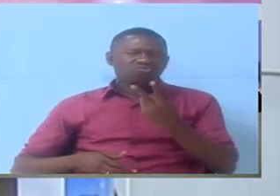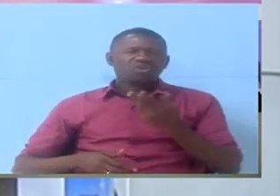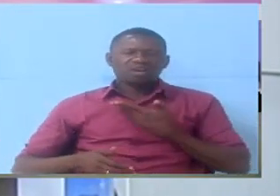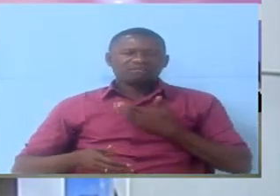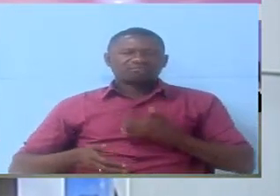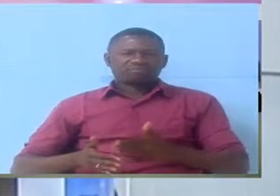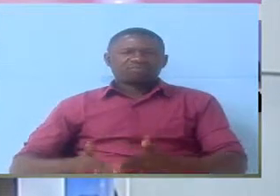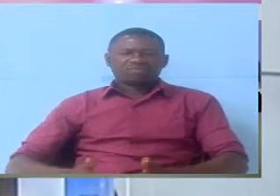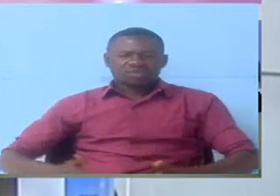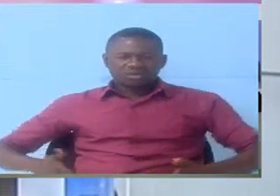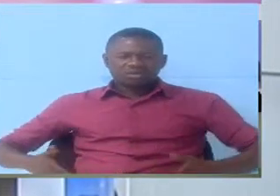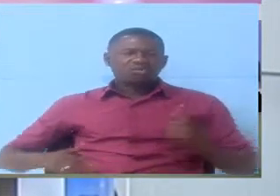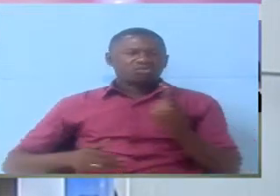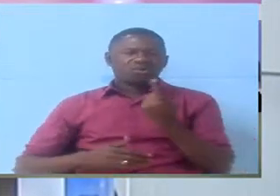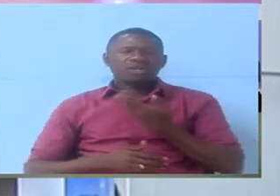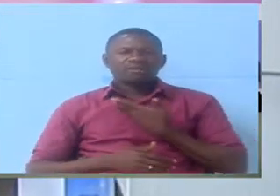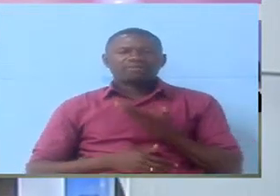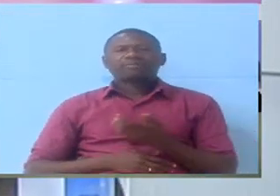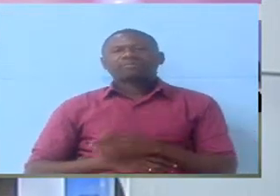So